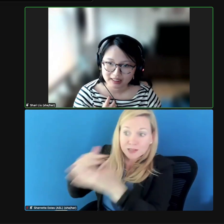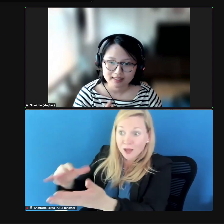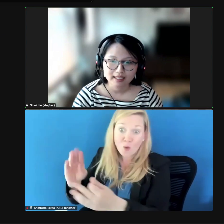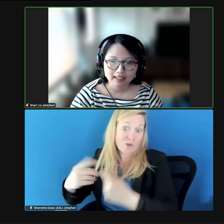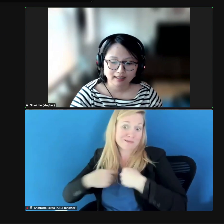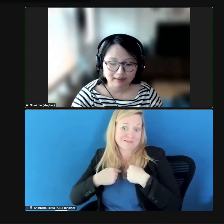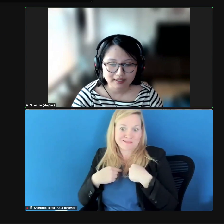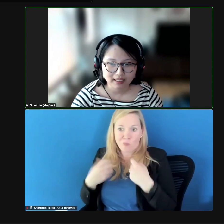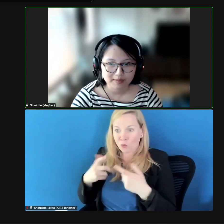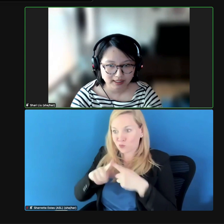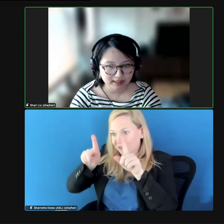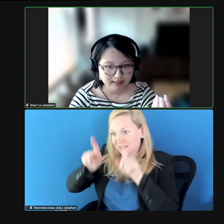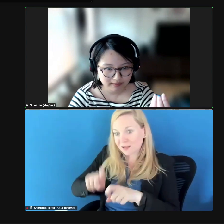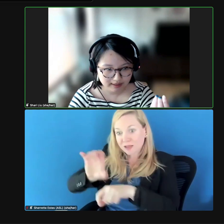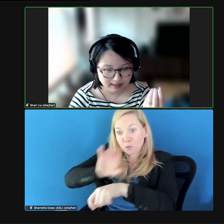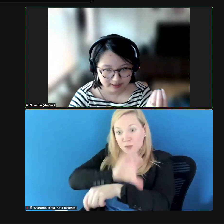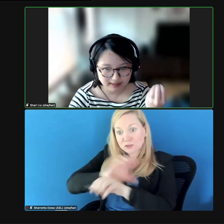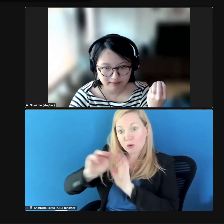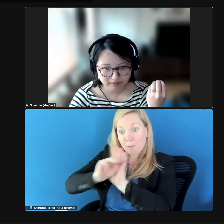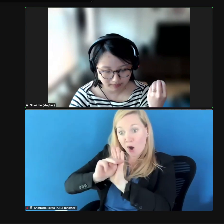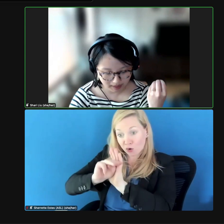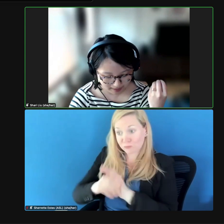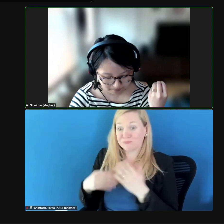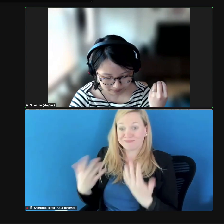computational models, oftentimes this